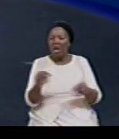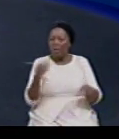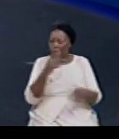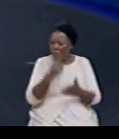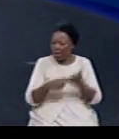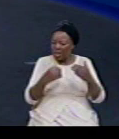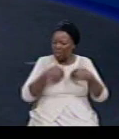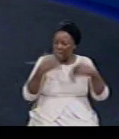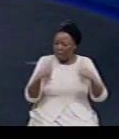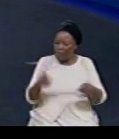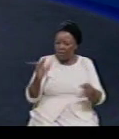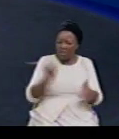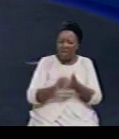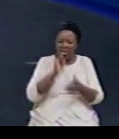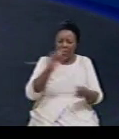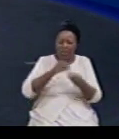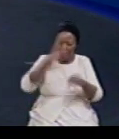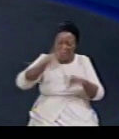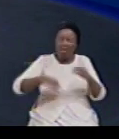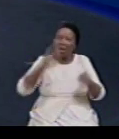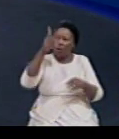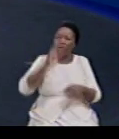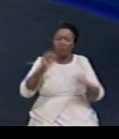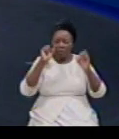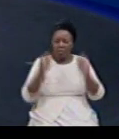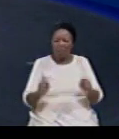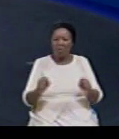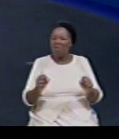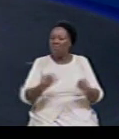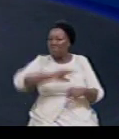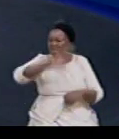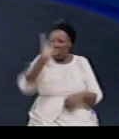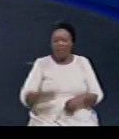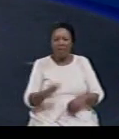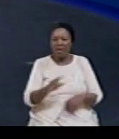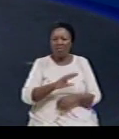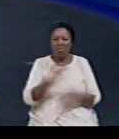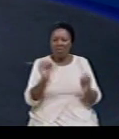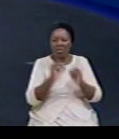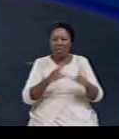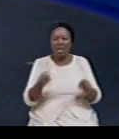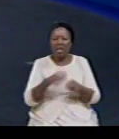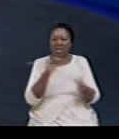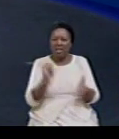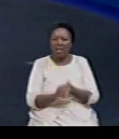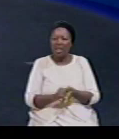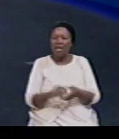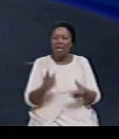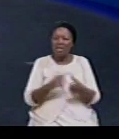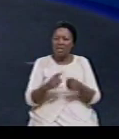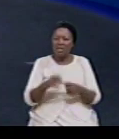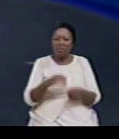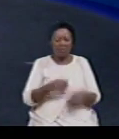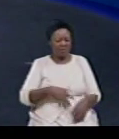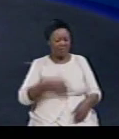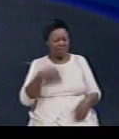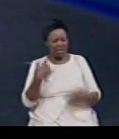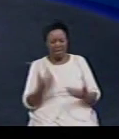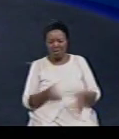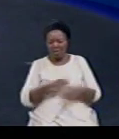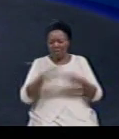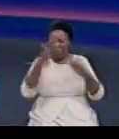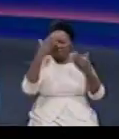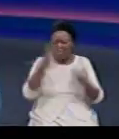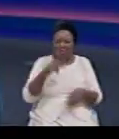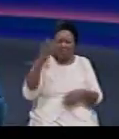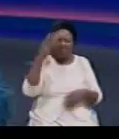not as, you know, the people around you, not that they wish you, okay, well, wish you well, but, you know, in their hearts, there's